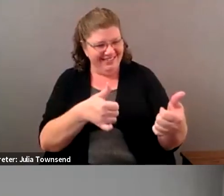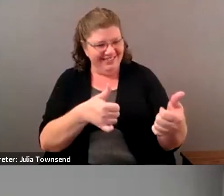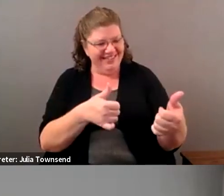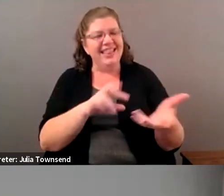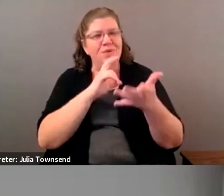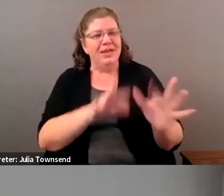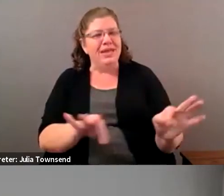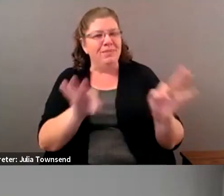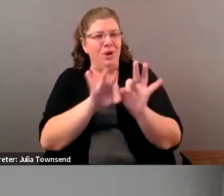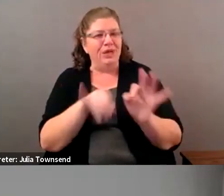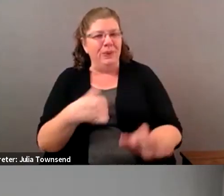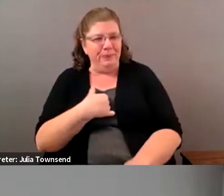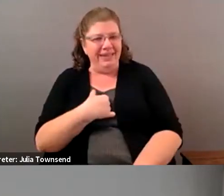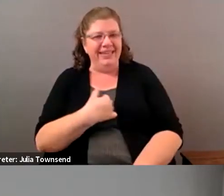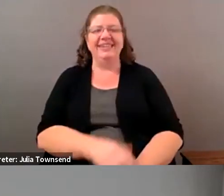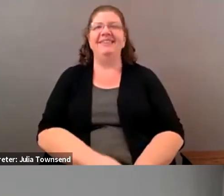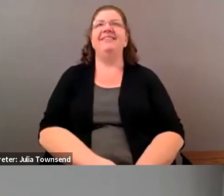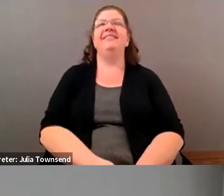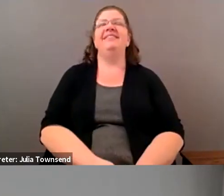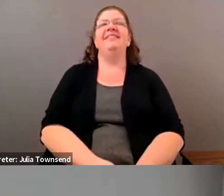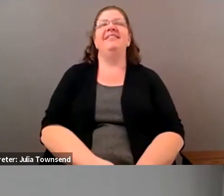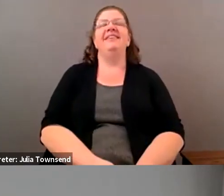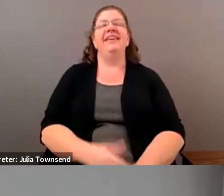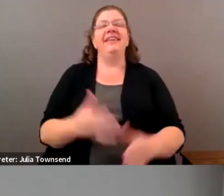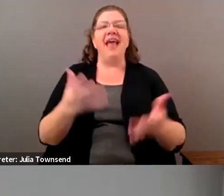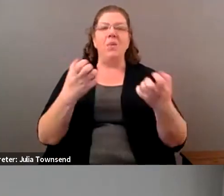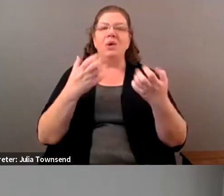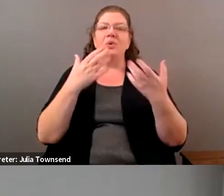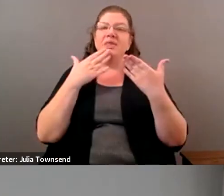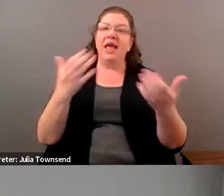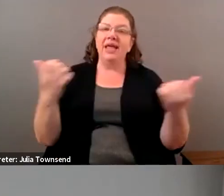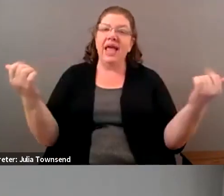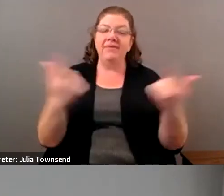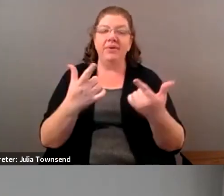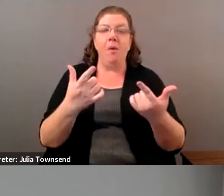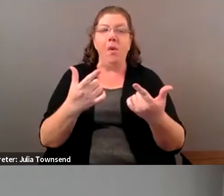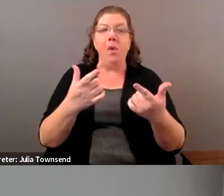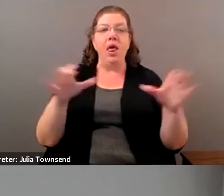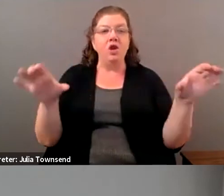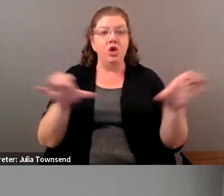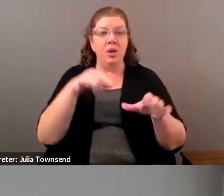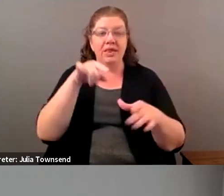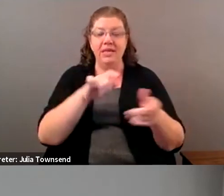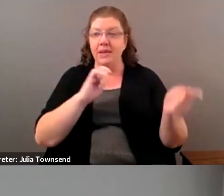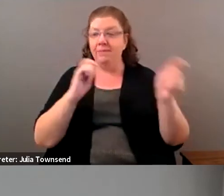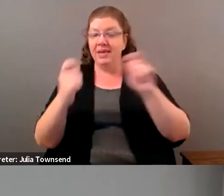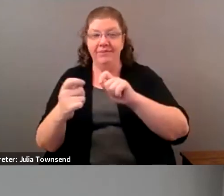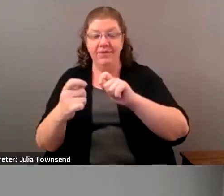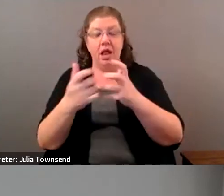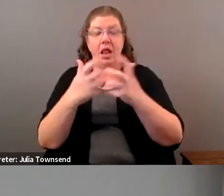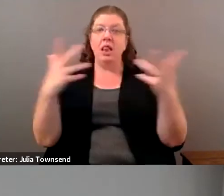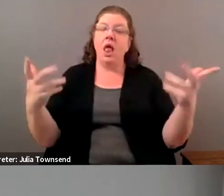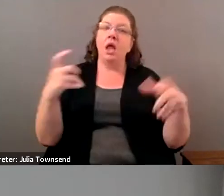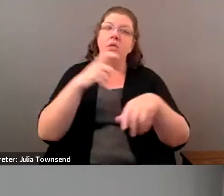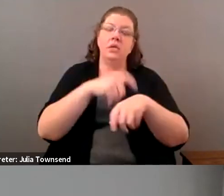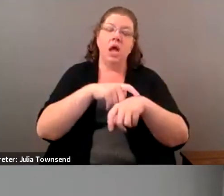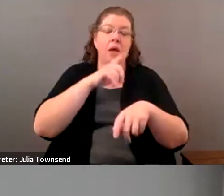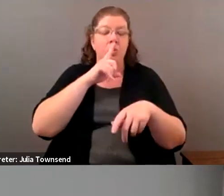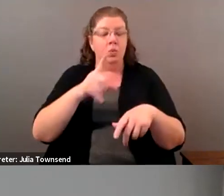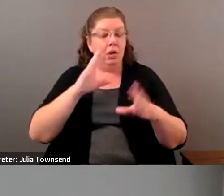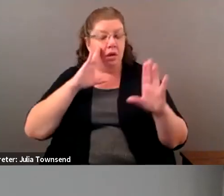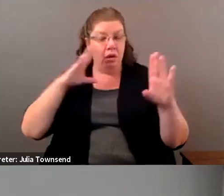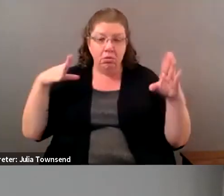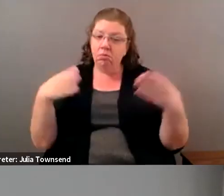me. I also just want to thank everyone for doing this pivot, and a lot of time has been spent